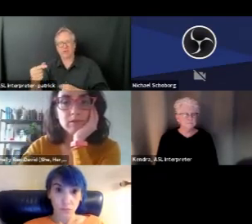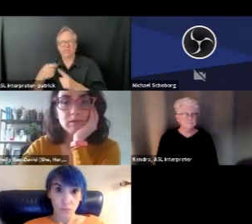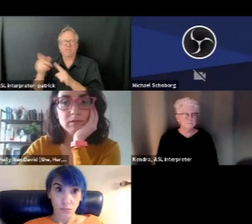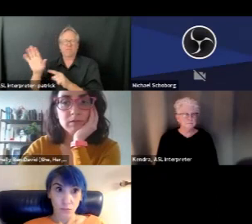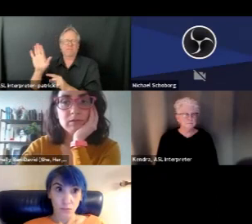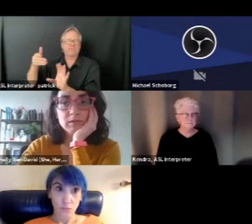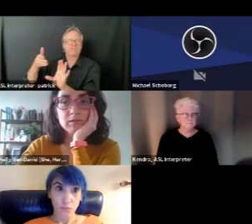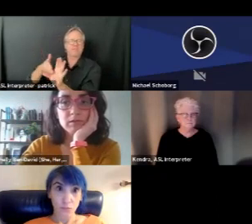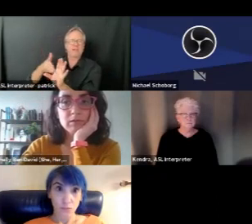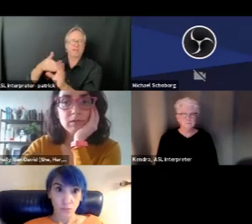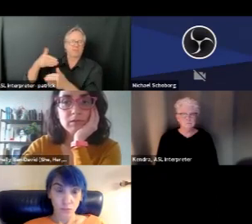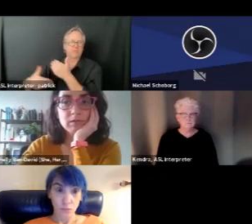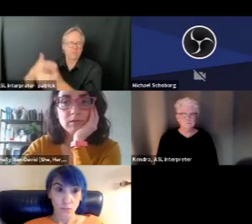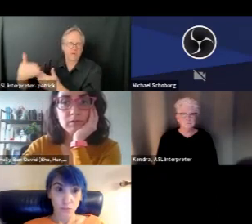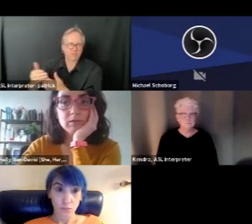psychological processes.